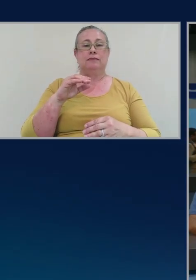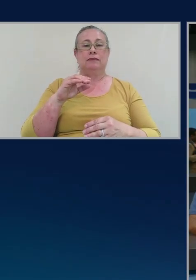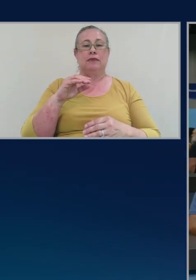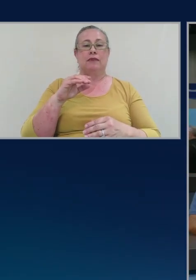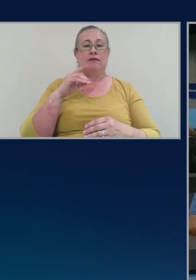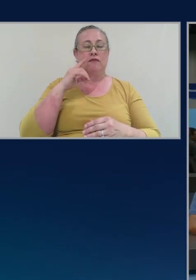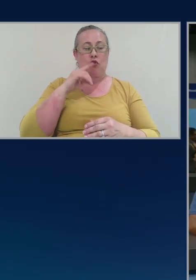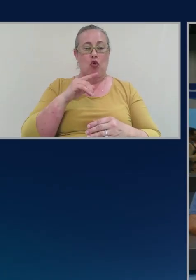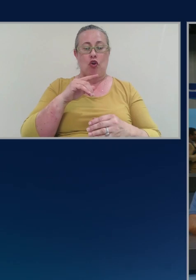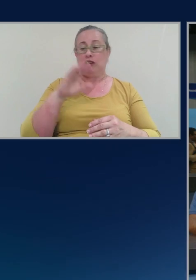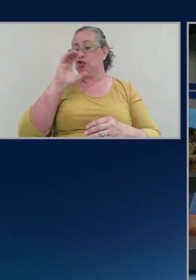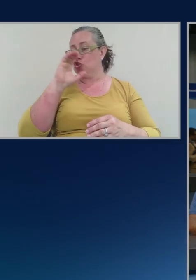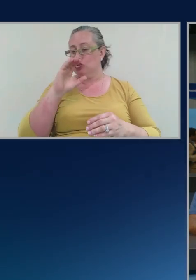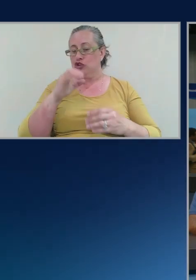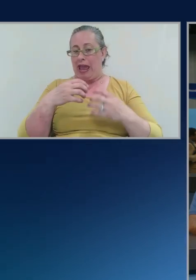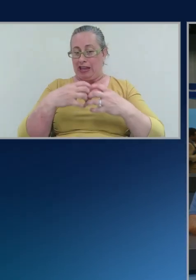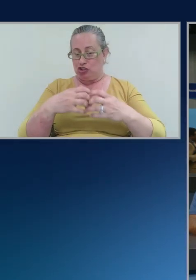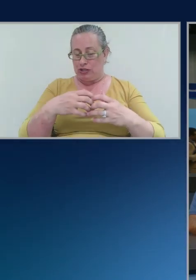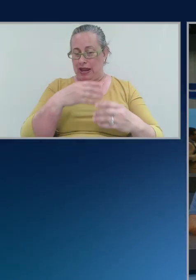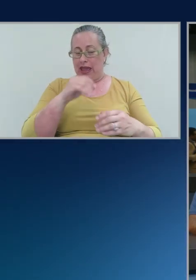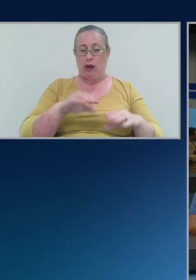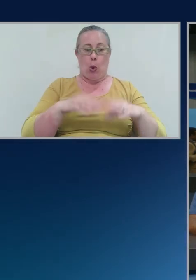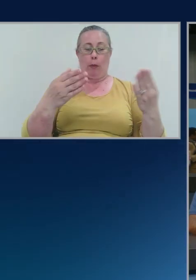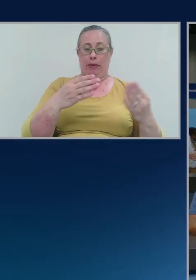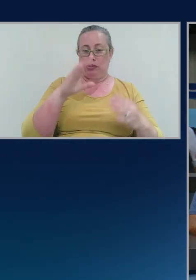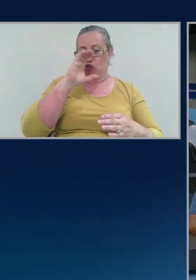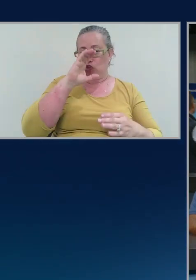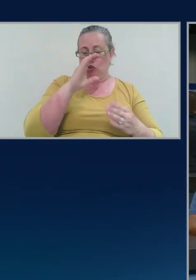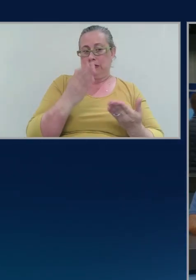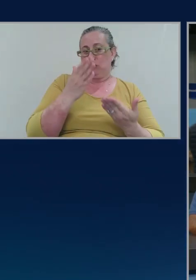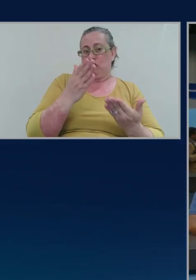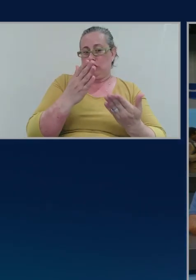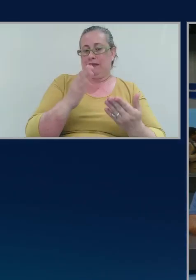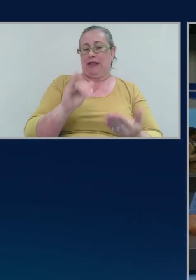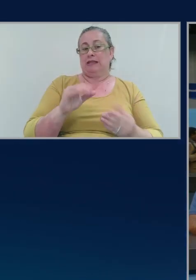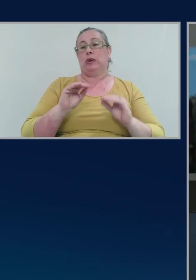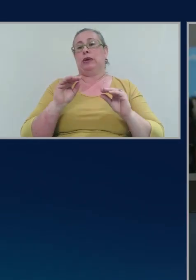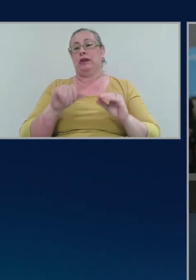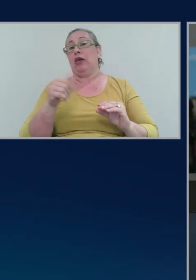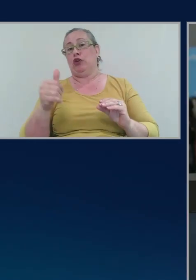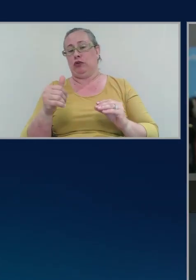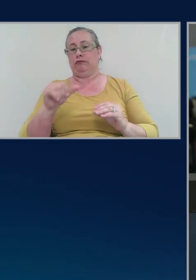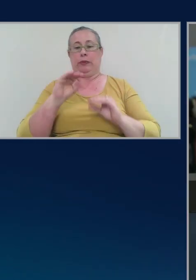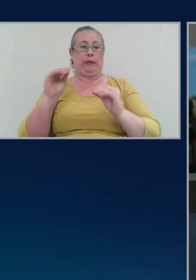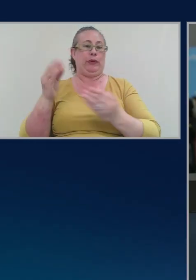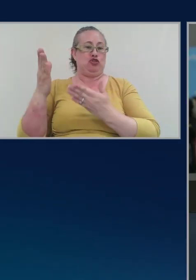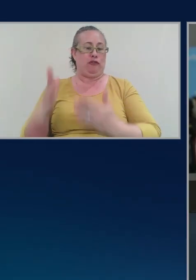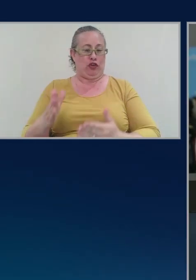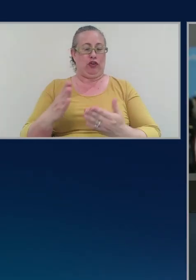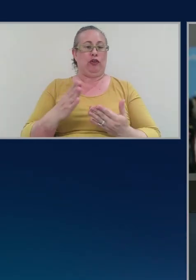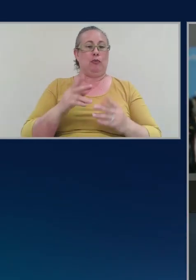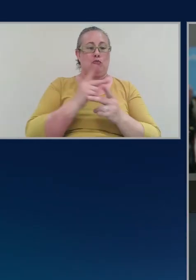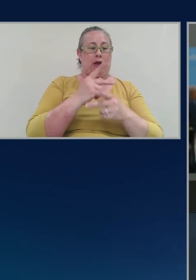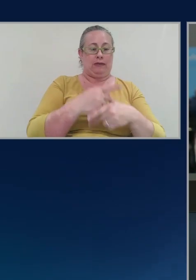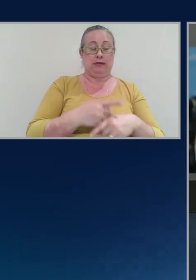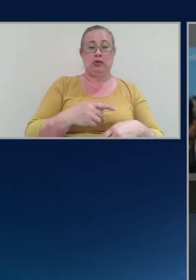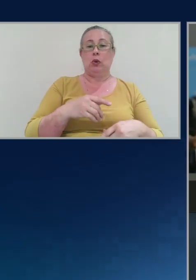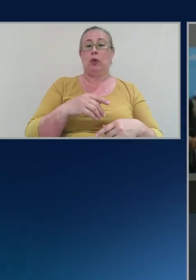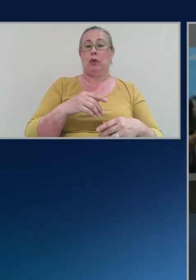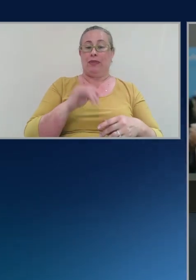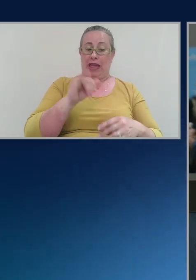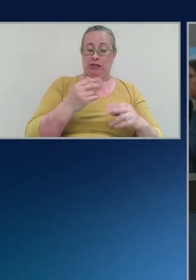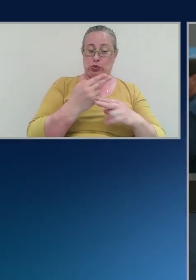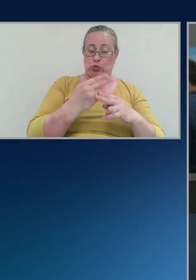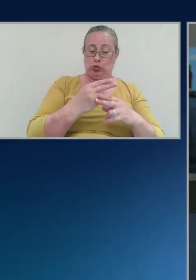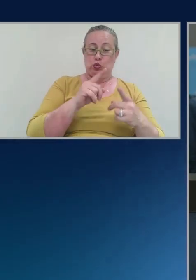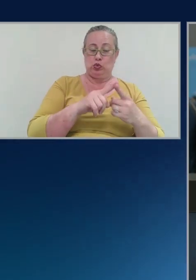search engine, and also OpenSearch Ingestion, which also is another serverless product. So OCUs are the things, the compute units that are used to power that